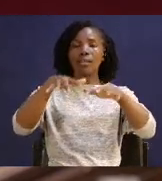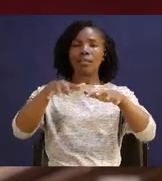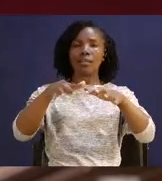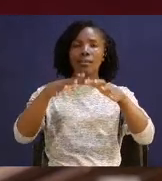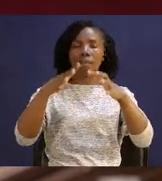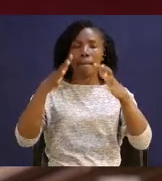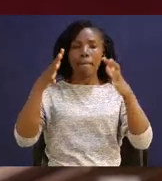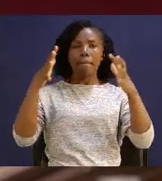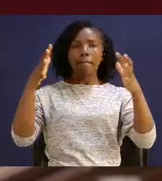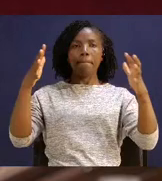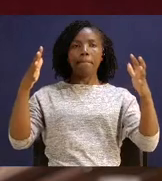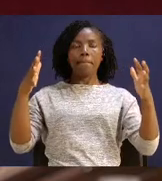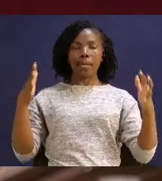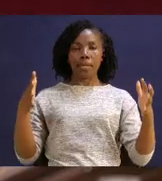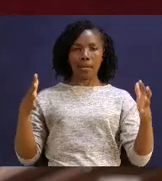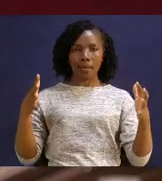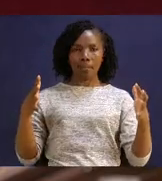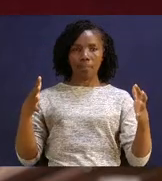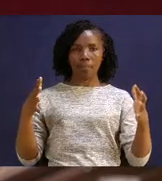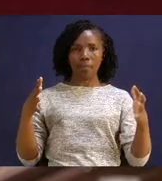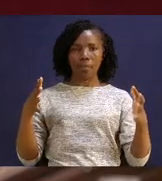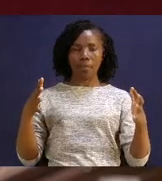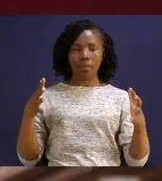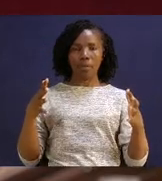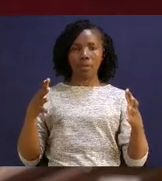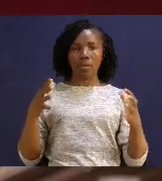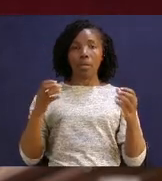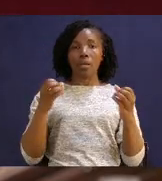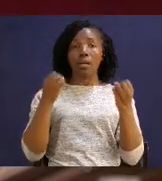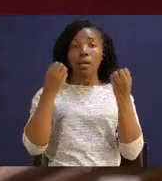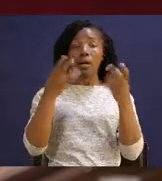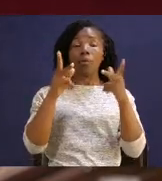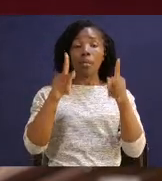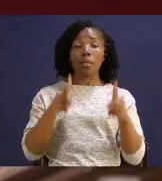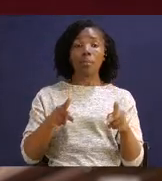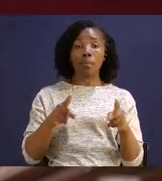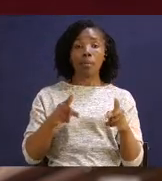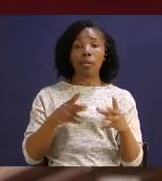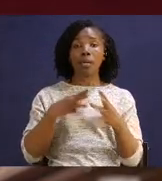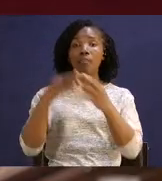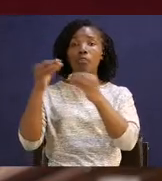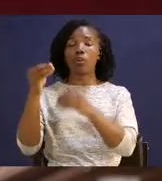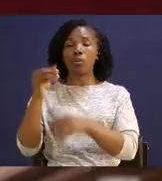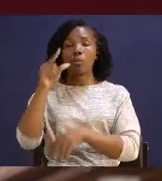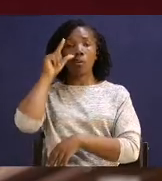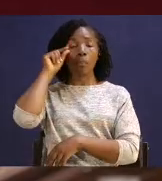Now, how many of you have ever gone to Mombasa? Now, how many have not gone to Mombasa?